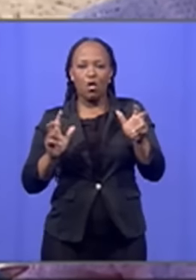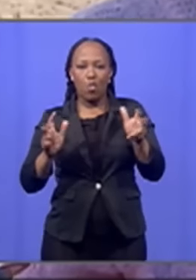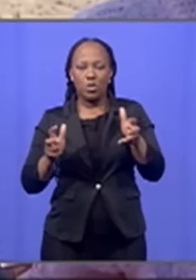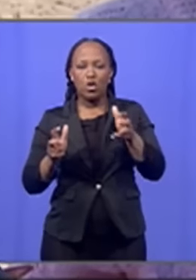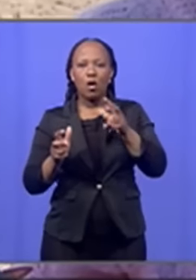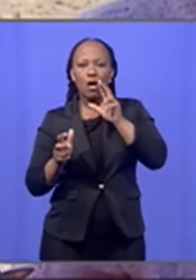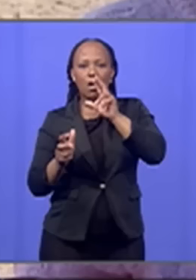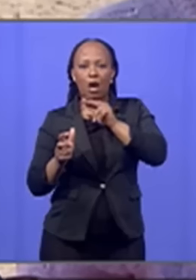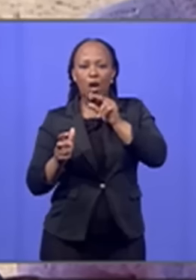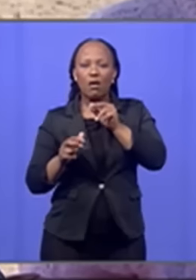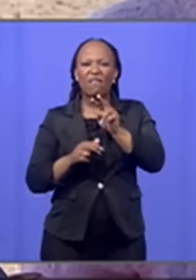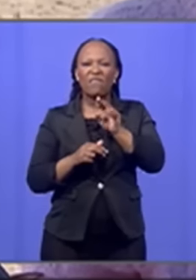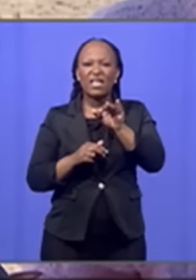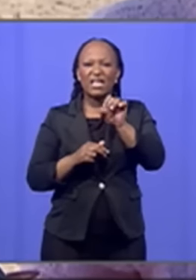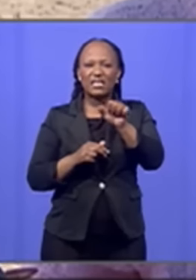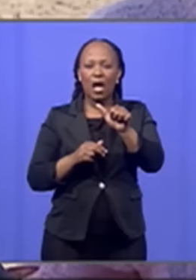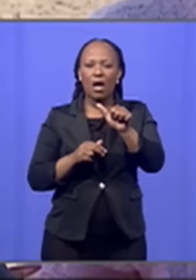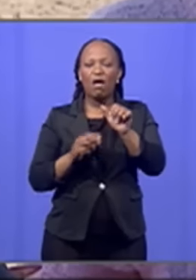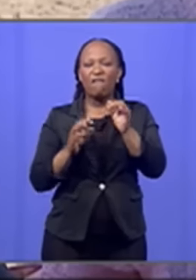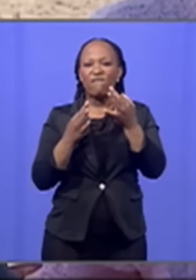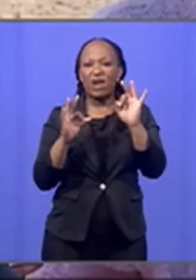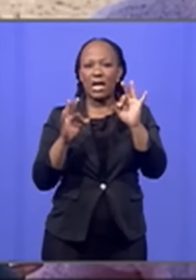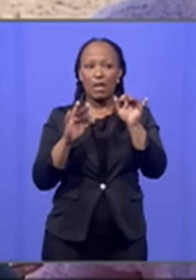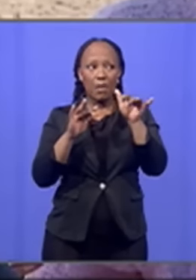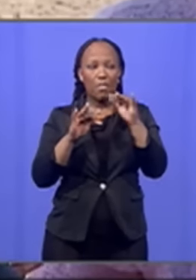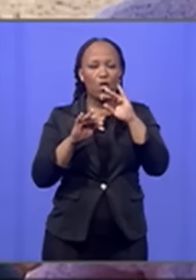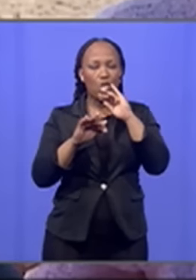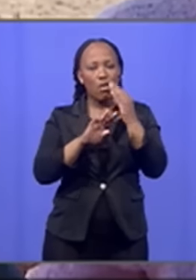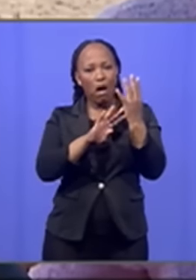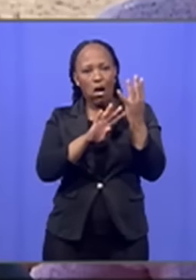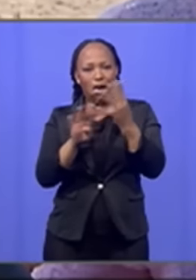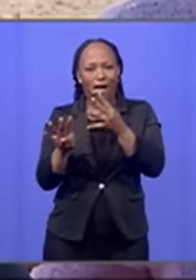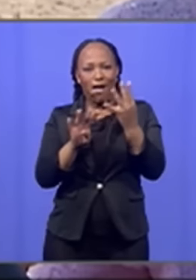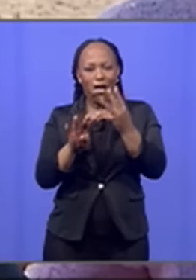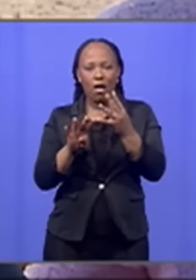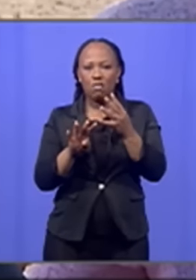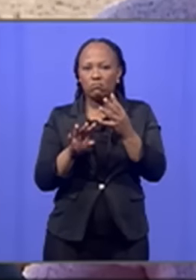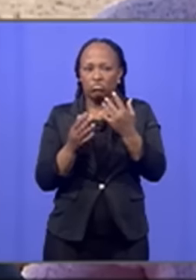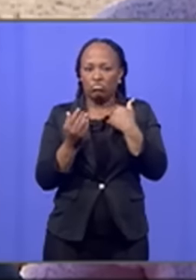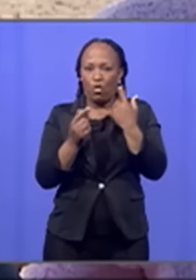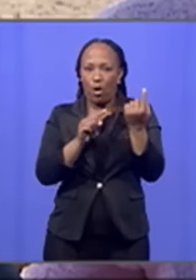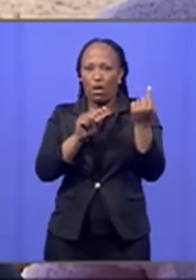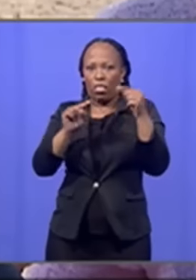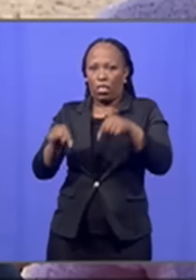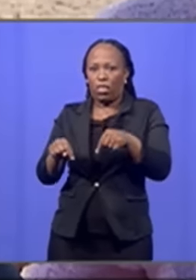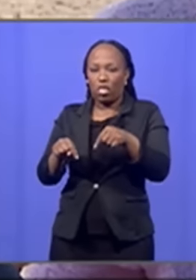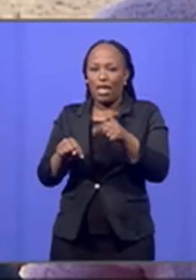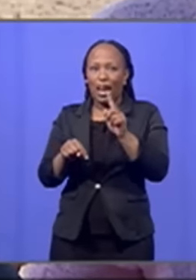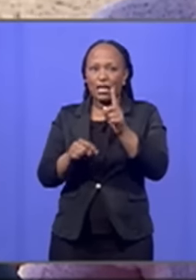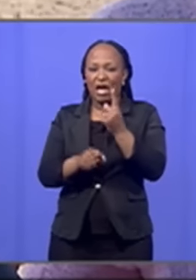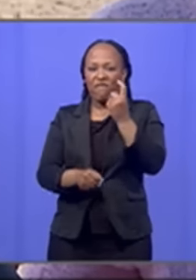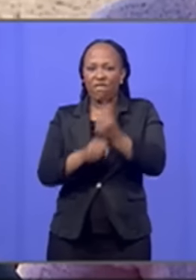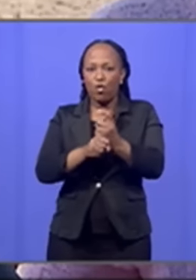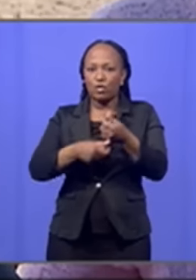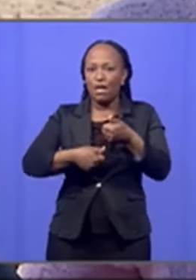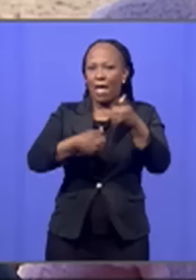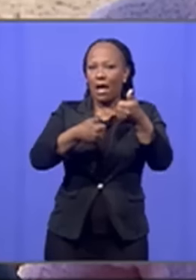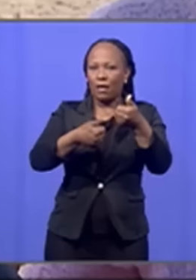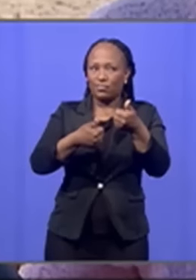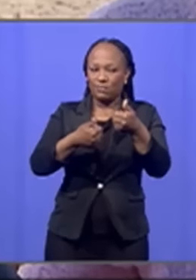have a visa-free entry and people are still coming into the country and you've got no means of tracing them when they refuse to go out, then you still have a